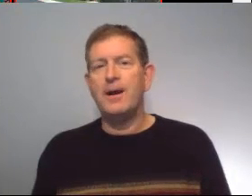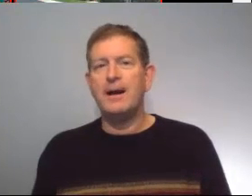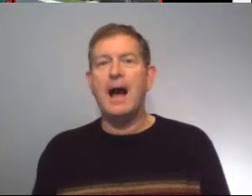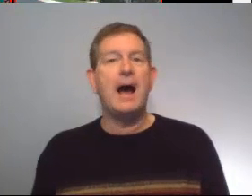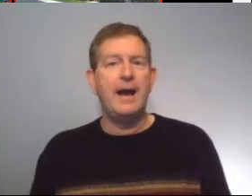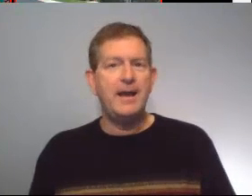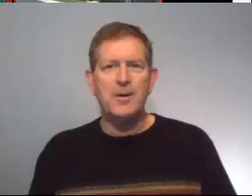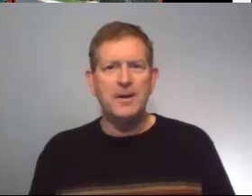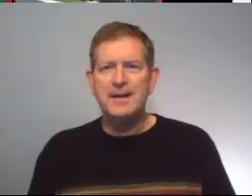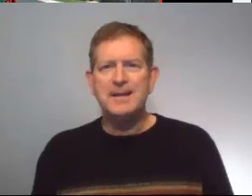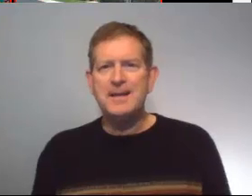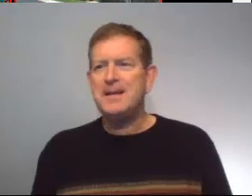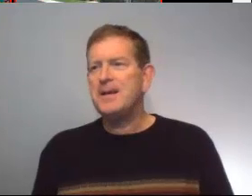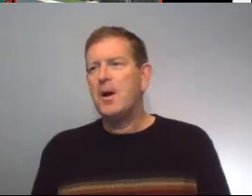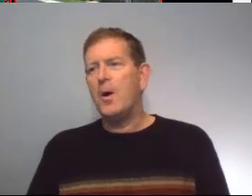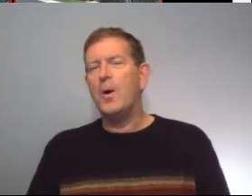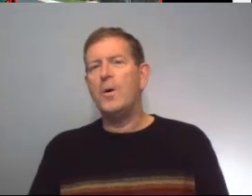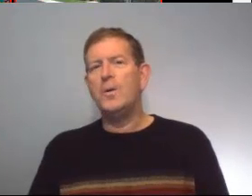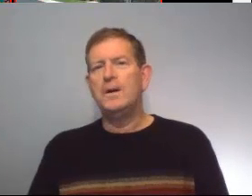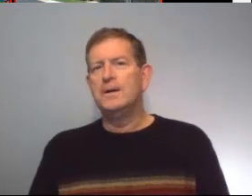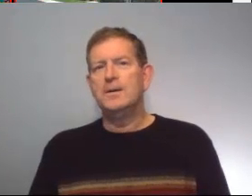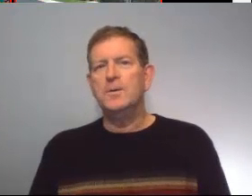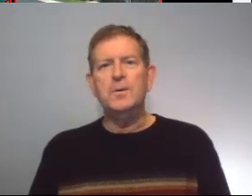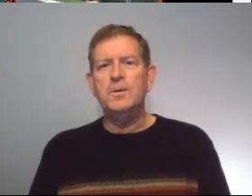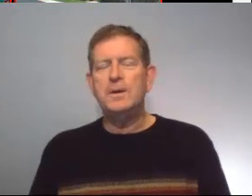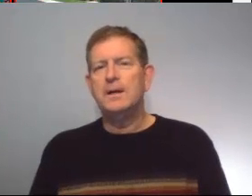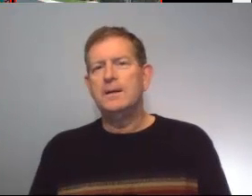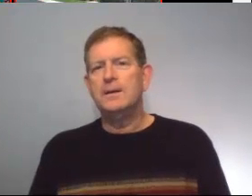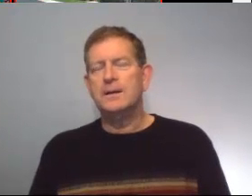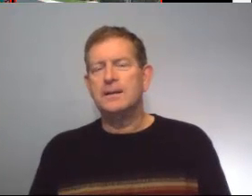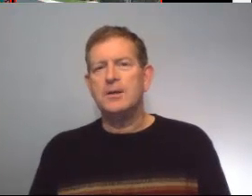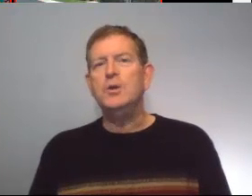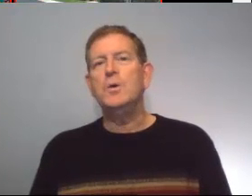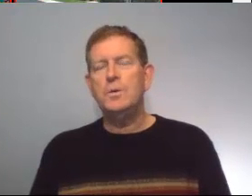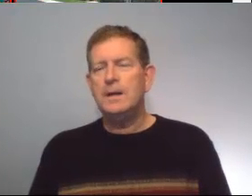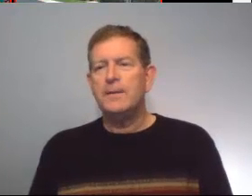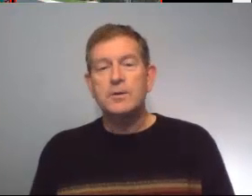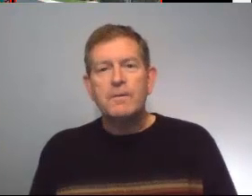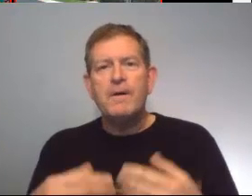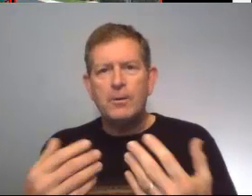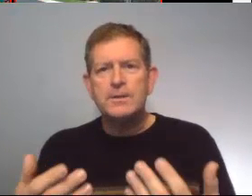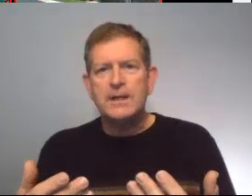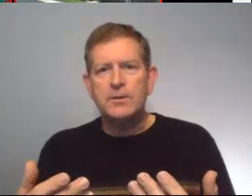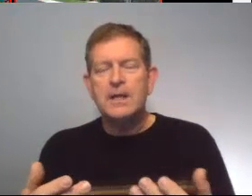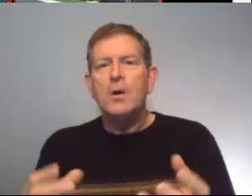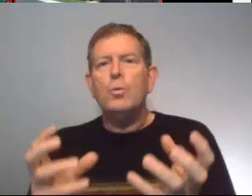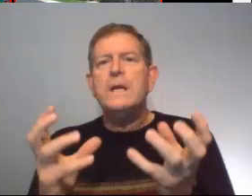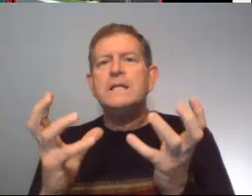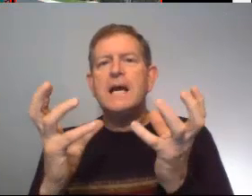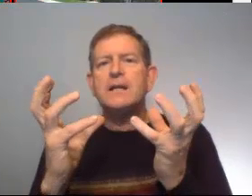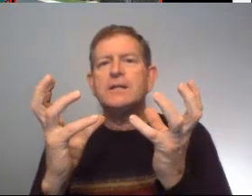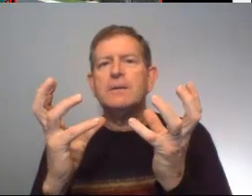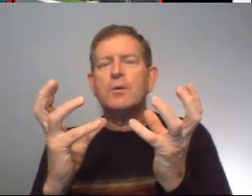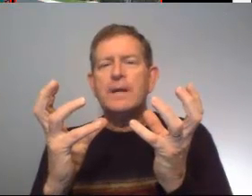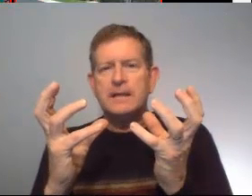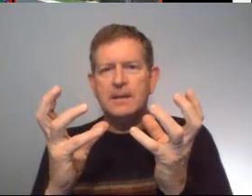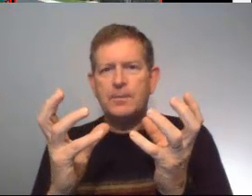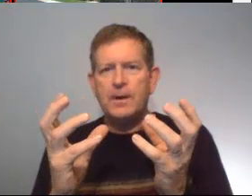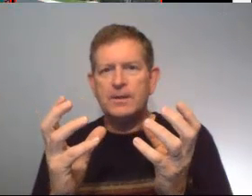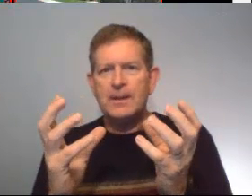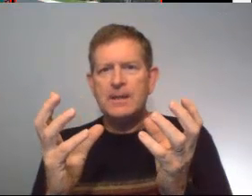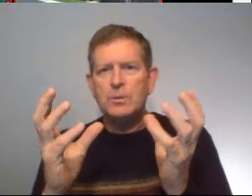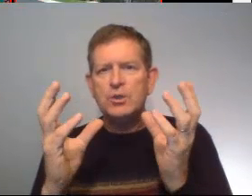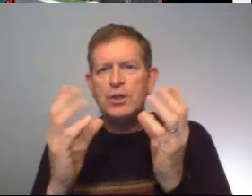e, or I, e, o, u, U. Those are vowel sounds. We tend to